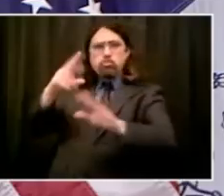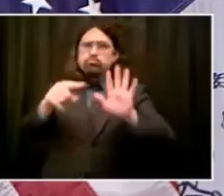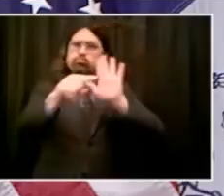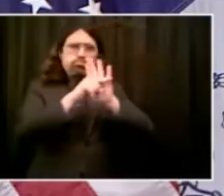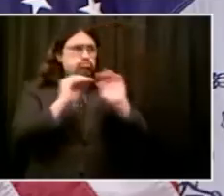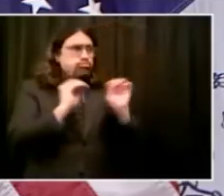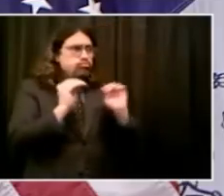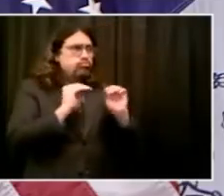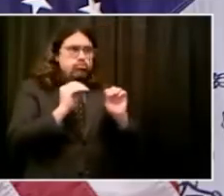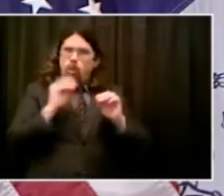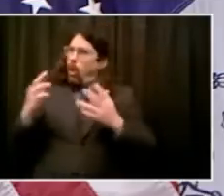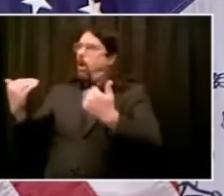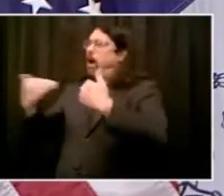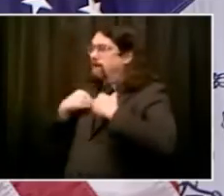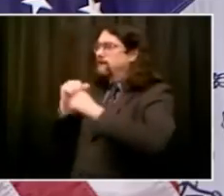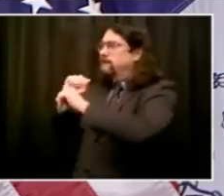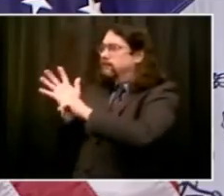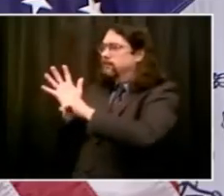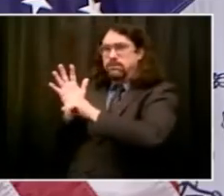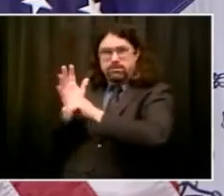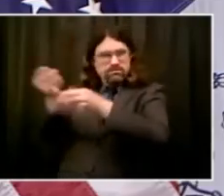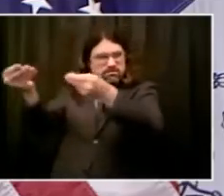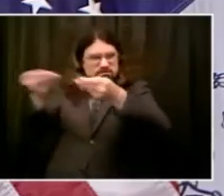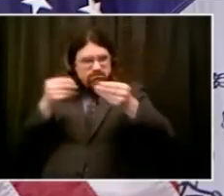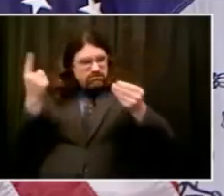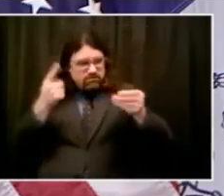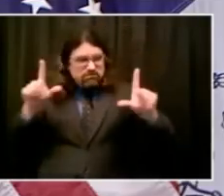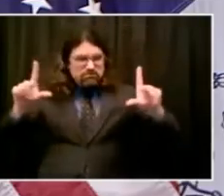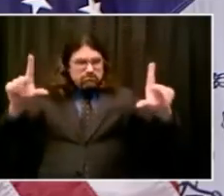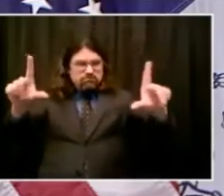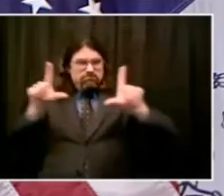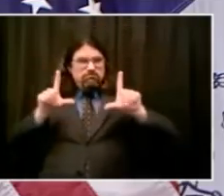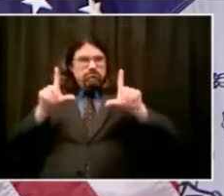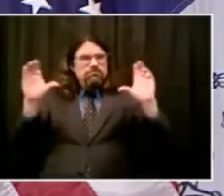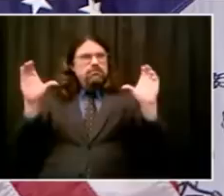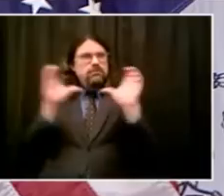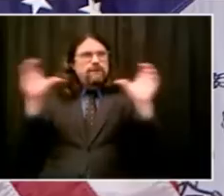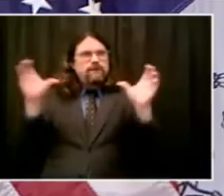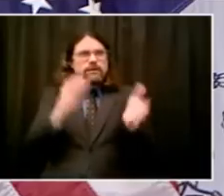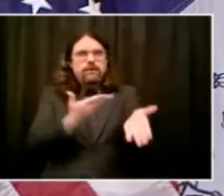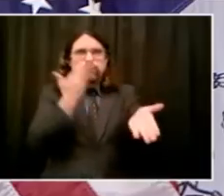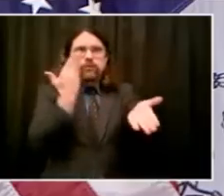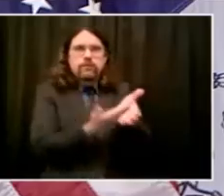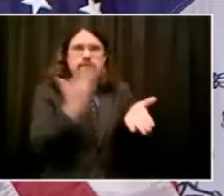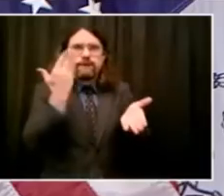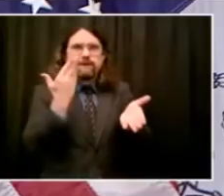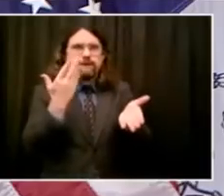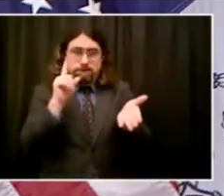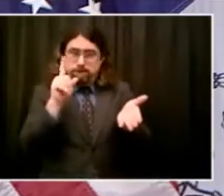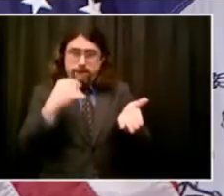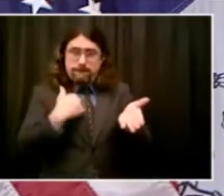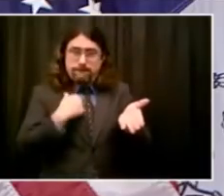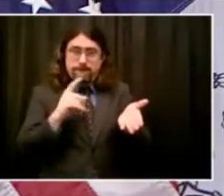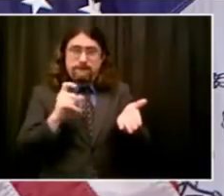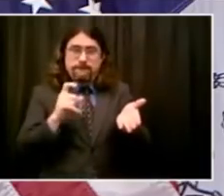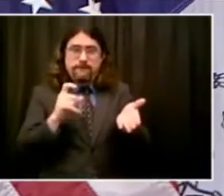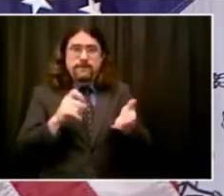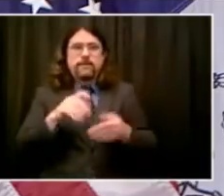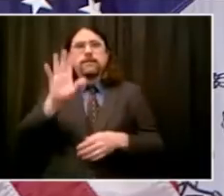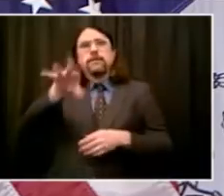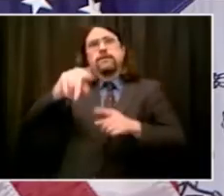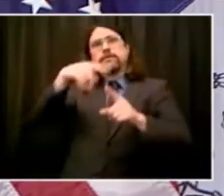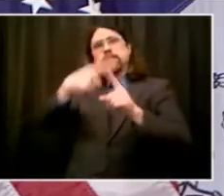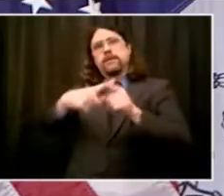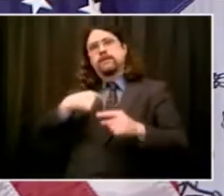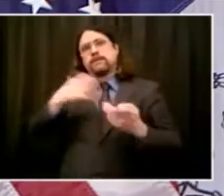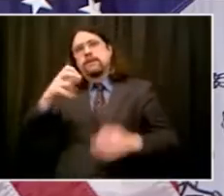talk about easing into the summer and these lessening of restrictions. Deborah Lee, gonna have to bring out the yellow card there. That is 2, so we're